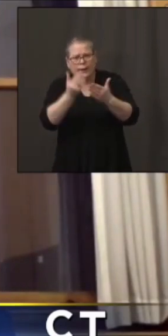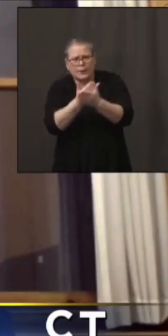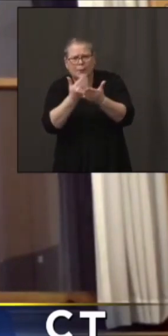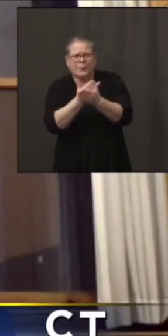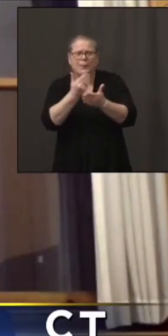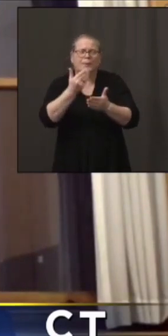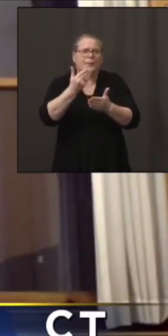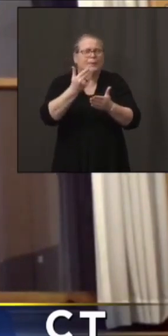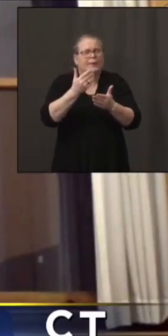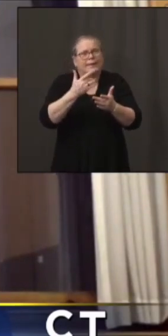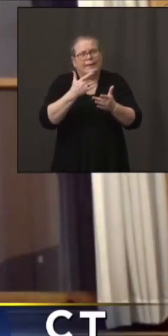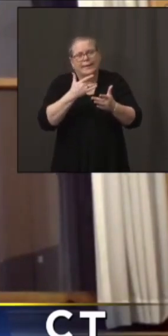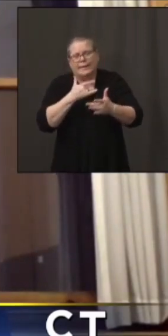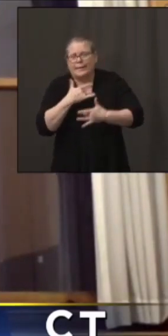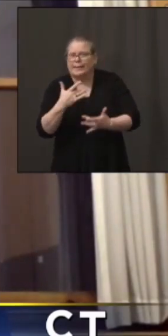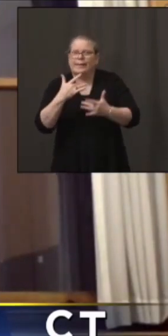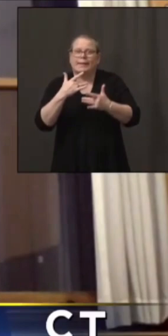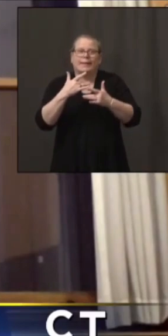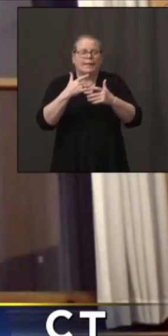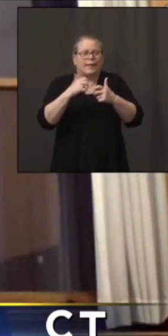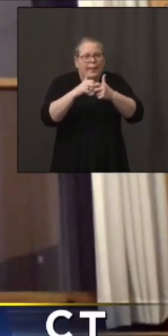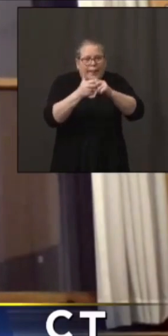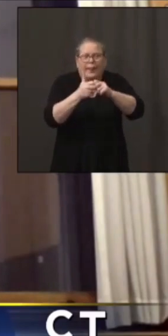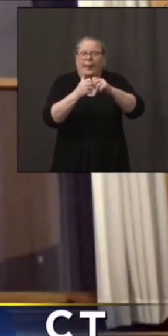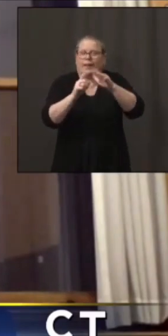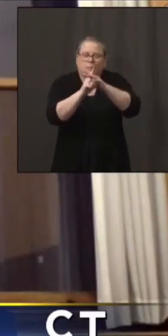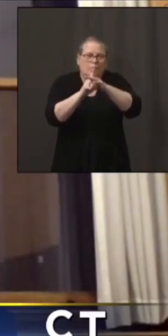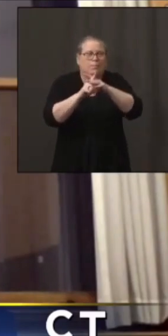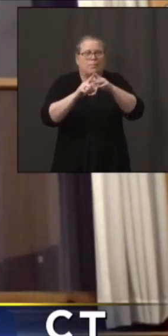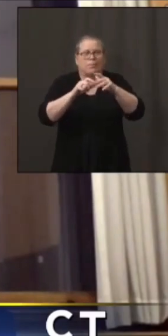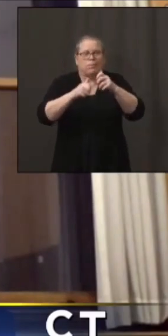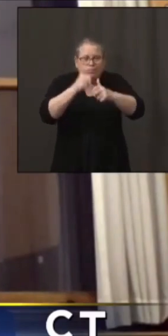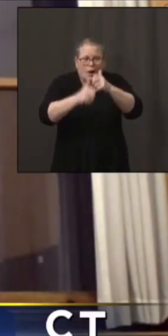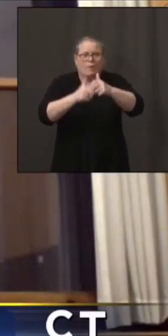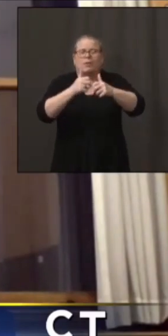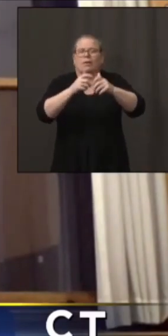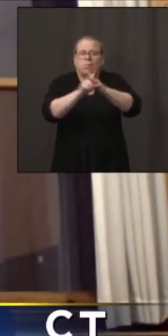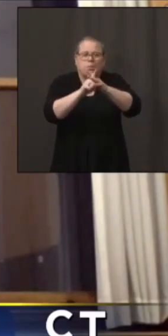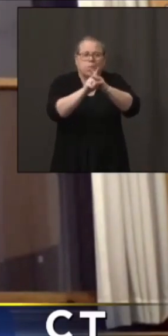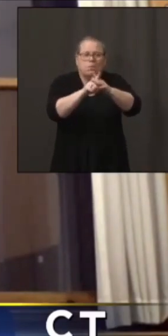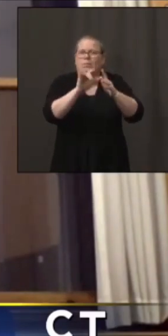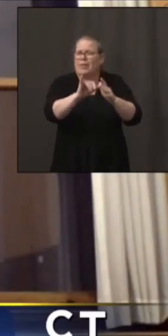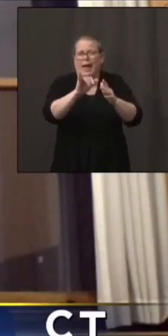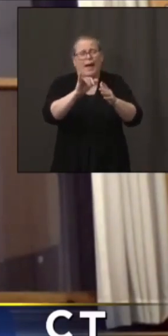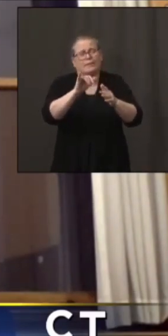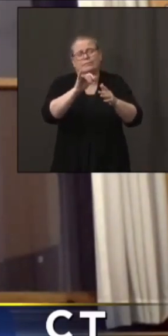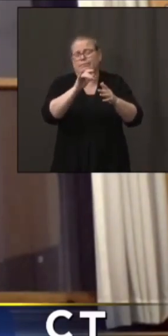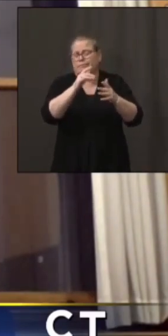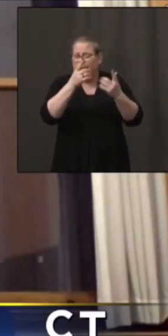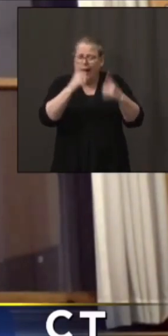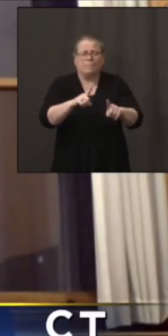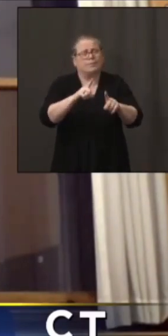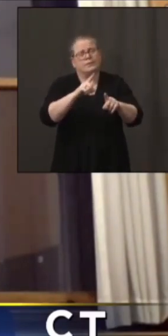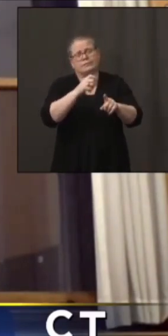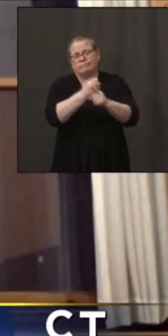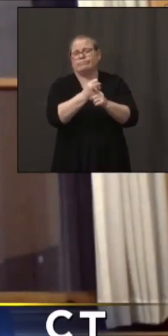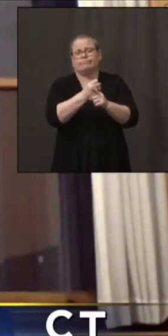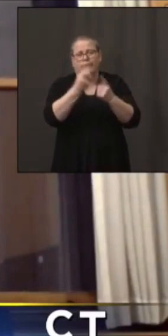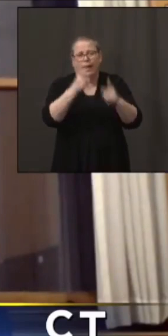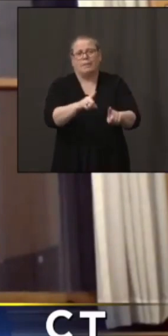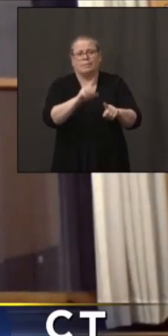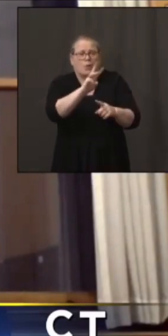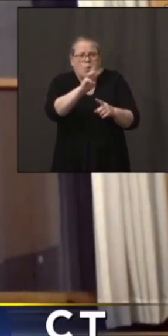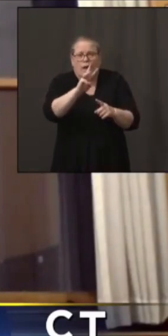little less intuitive than you might hope the first time around. So we're going to have a phone number as well, and some helpful people who can help navigate the